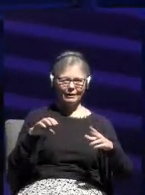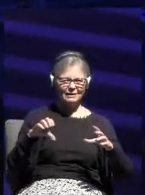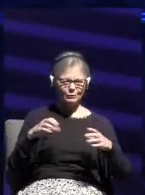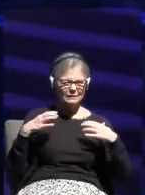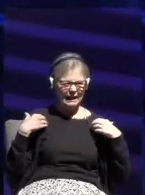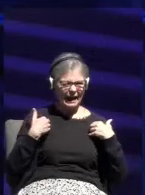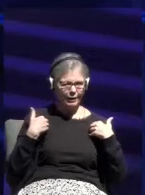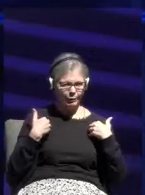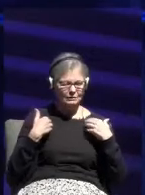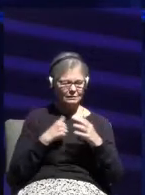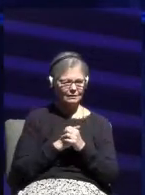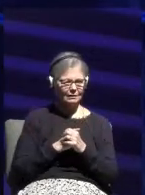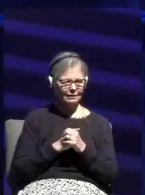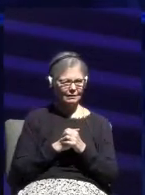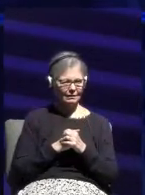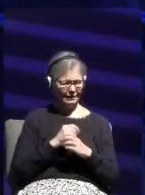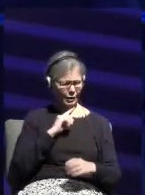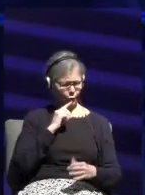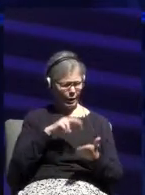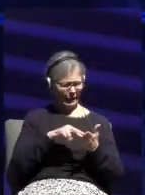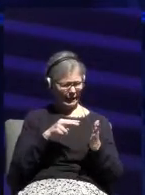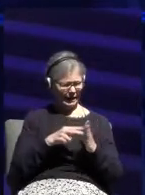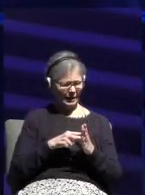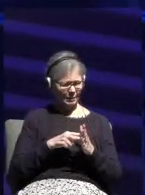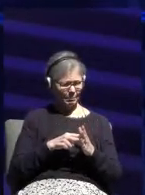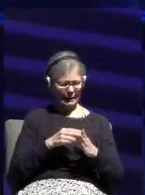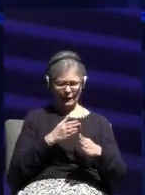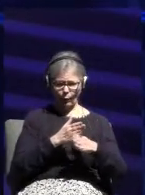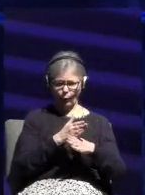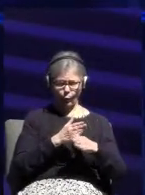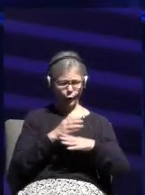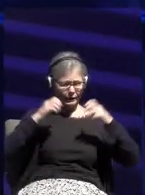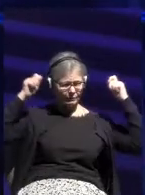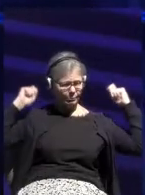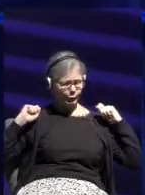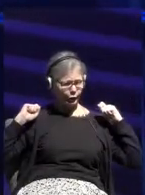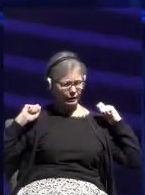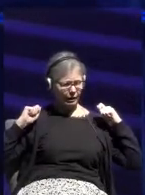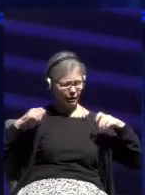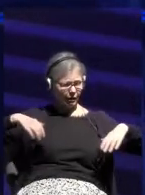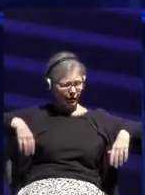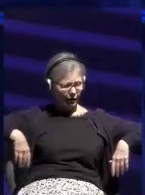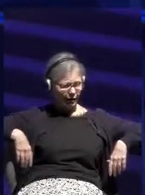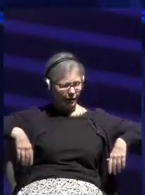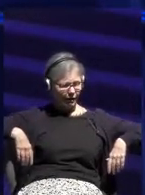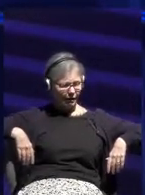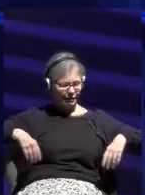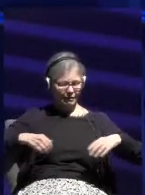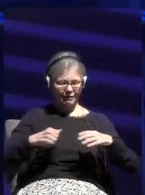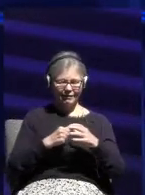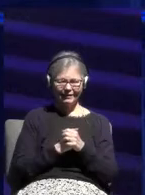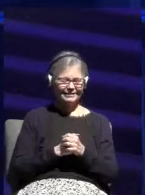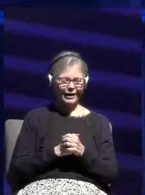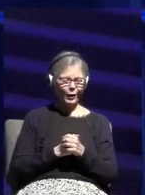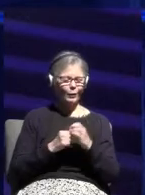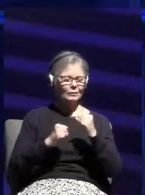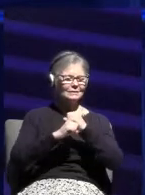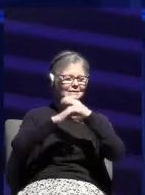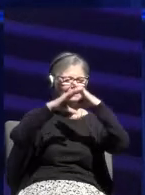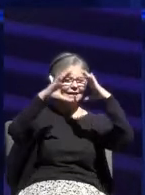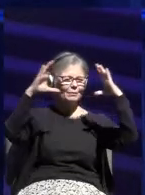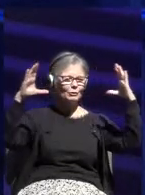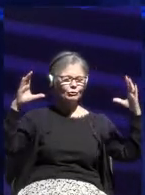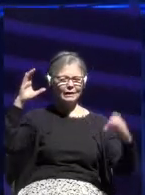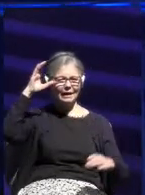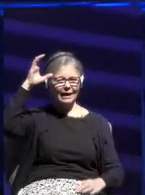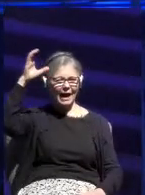doesn't mean take a piece of wood and put it over your neck. So it's imagery at the very least.